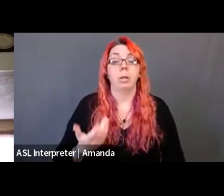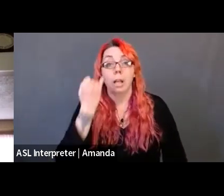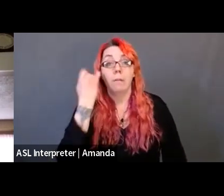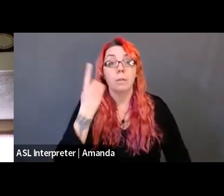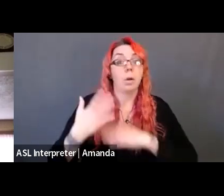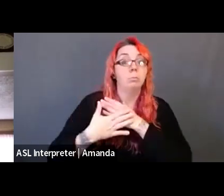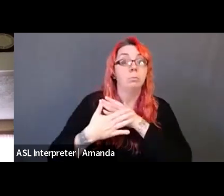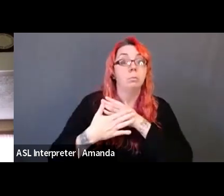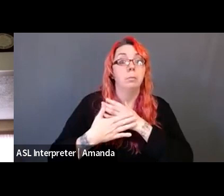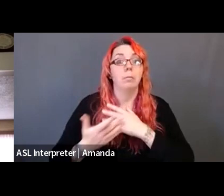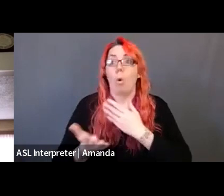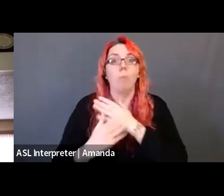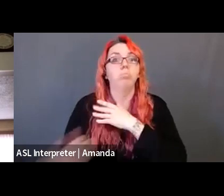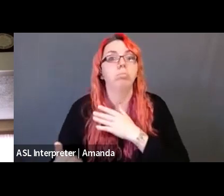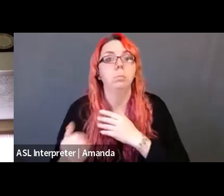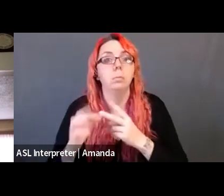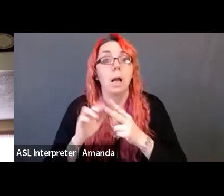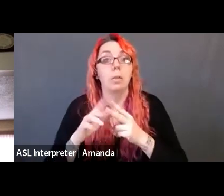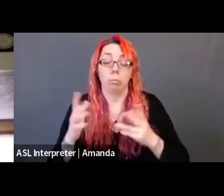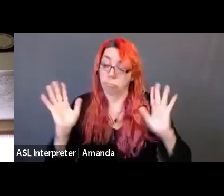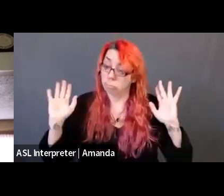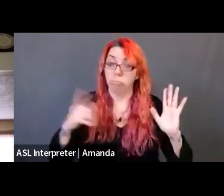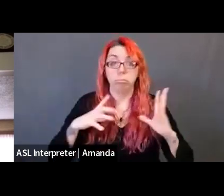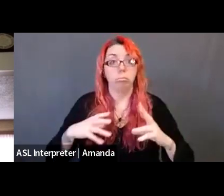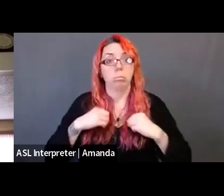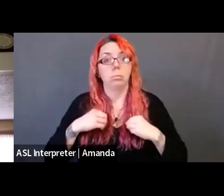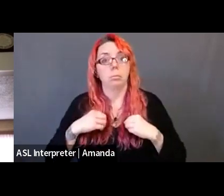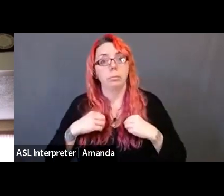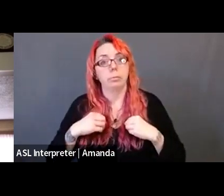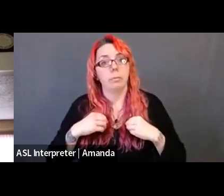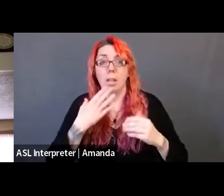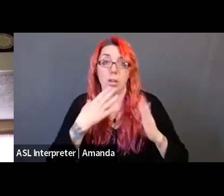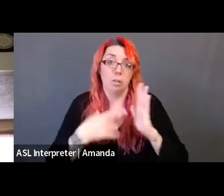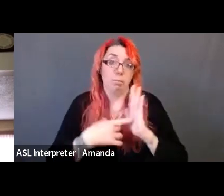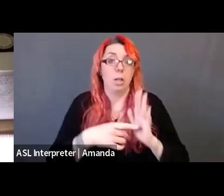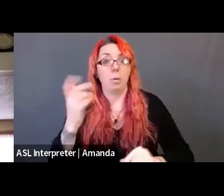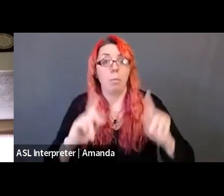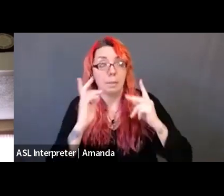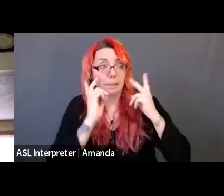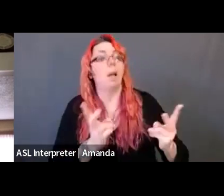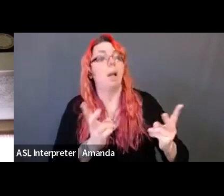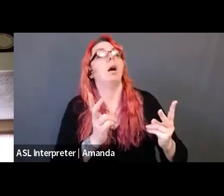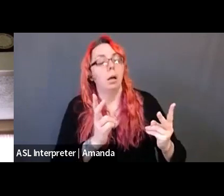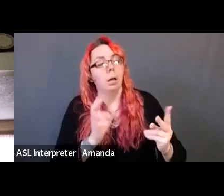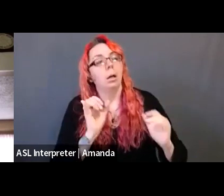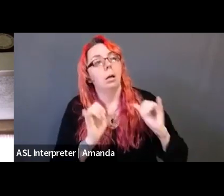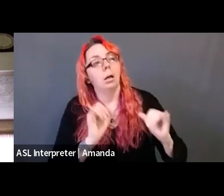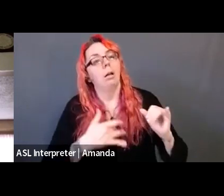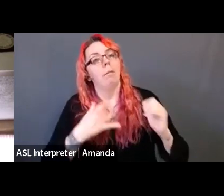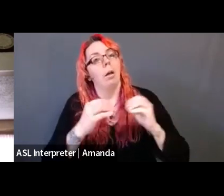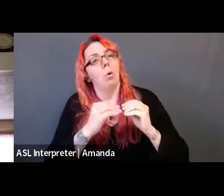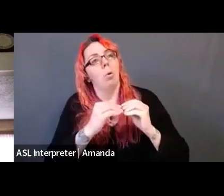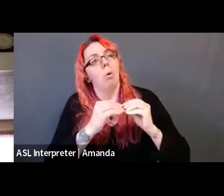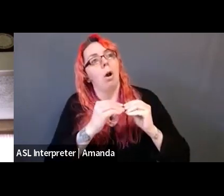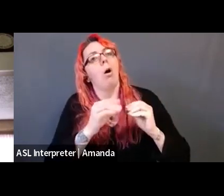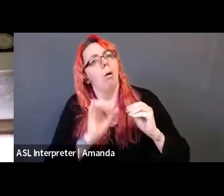out, it's part of the culture here. Leadership models, it demonstrates it. They're open to it. It feels like it's a more normalized way that we're going